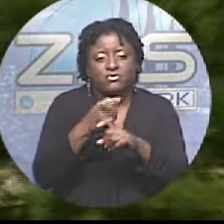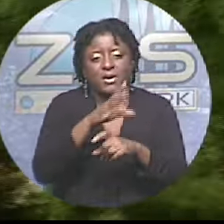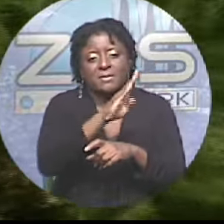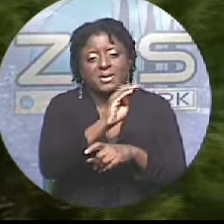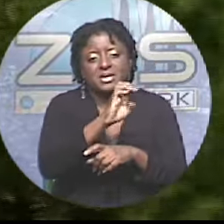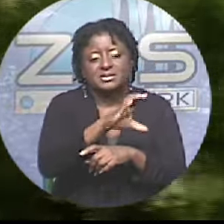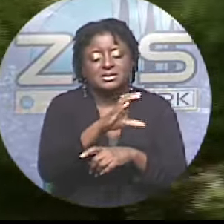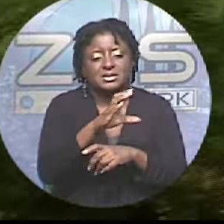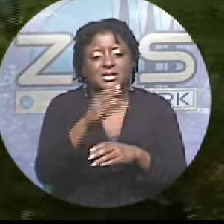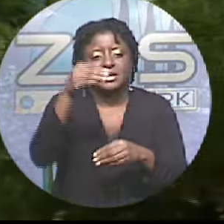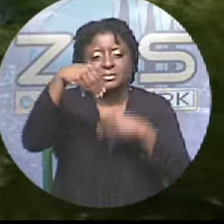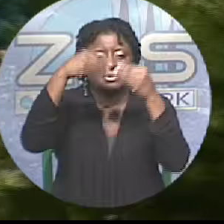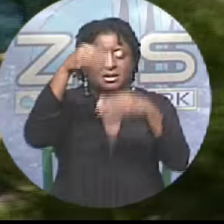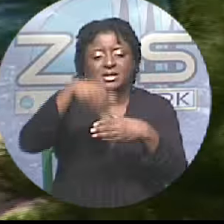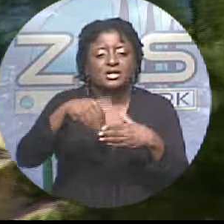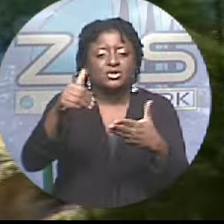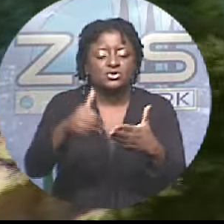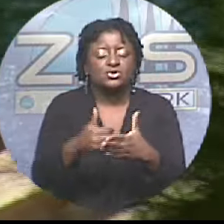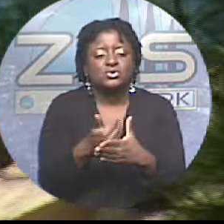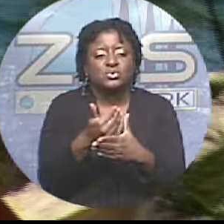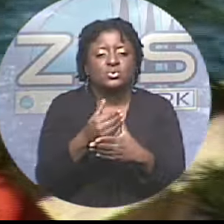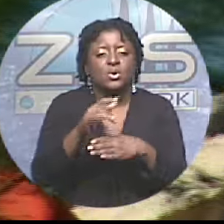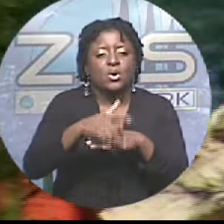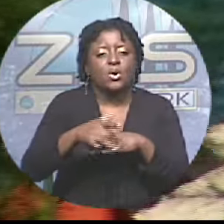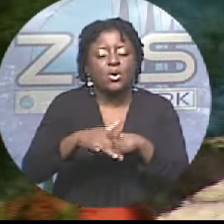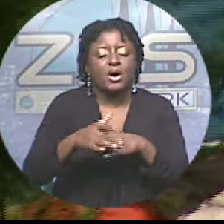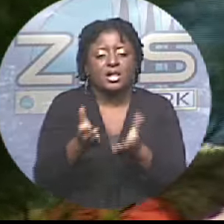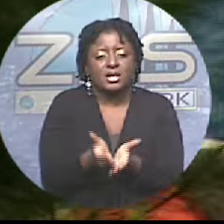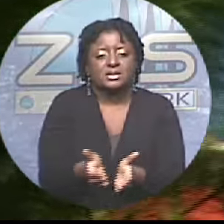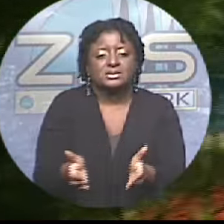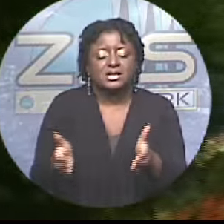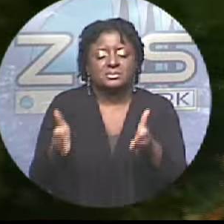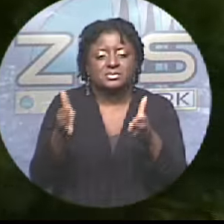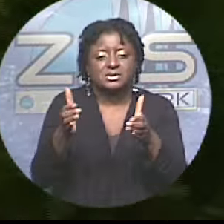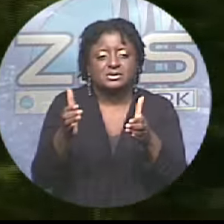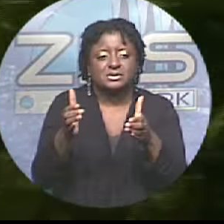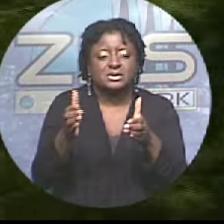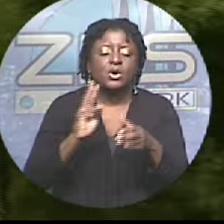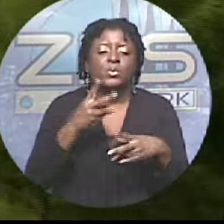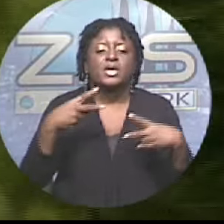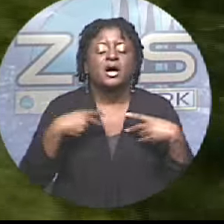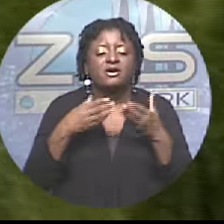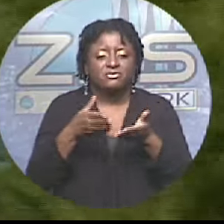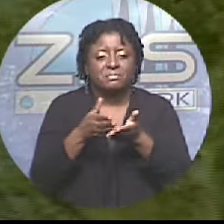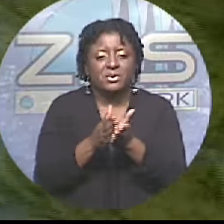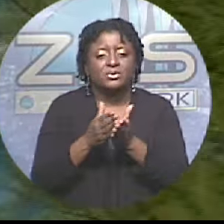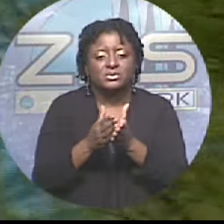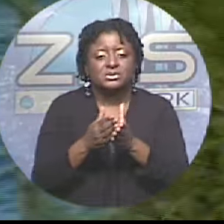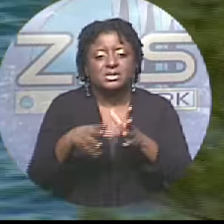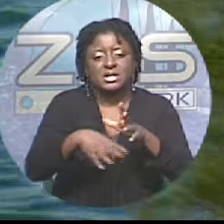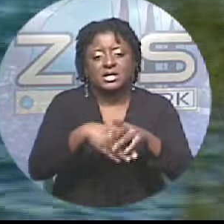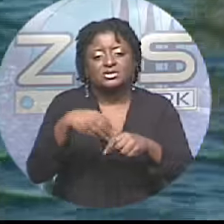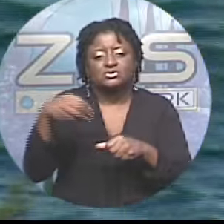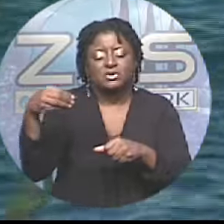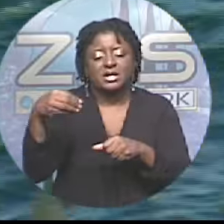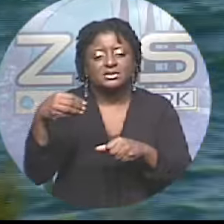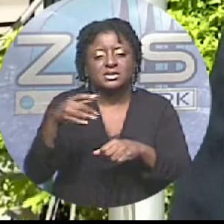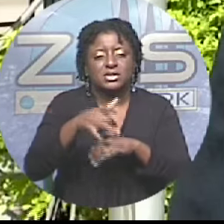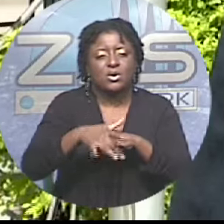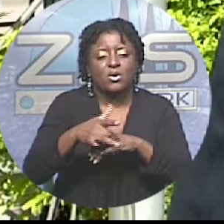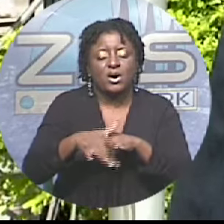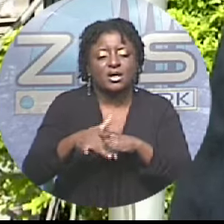oil containment booms that are better suited for ocean conditions. We have boats extracting oil that is